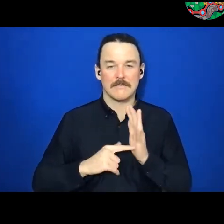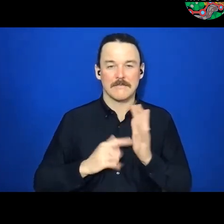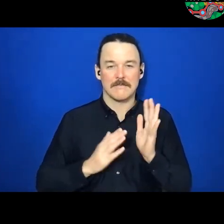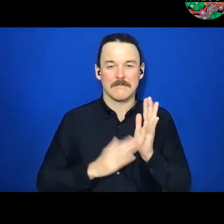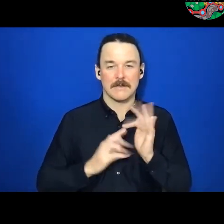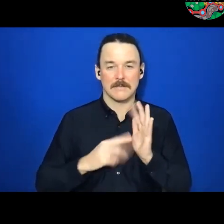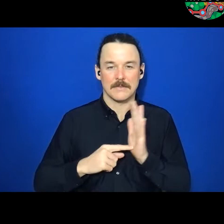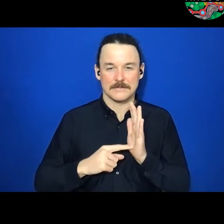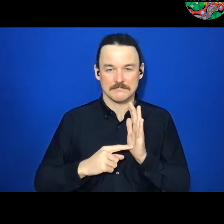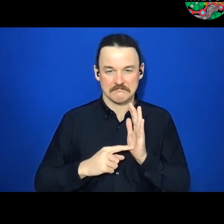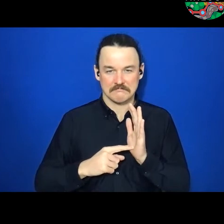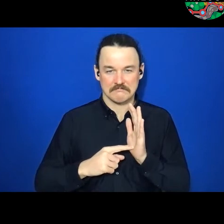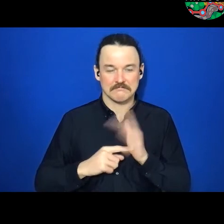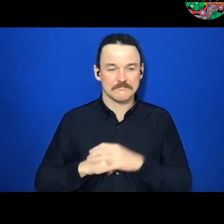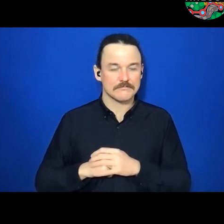unfortunately,